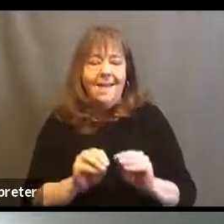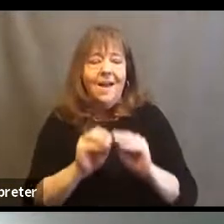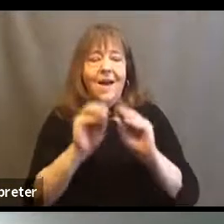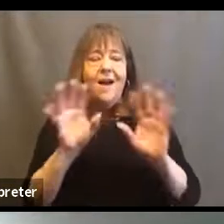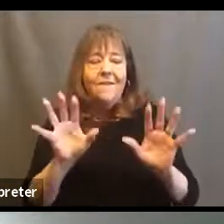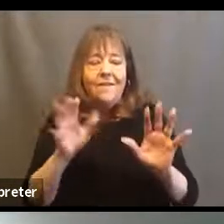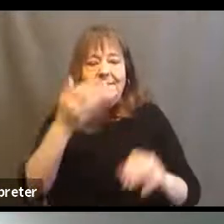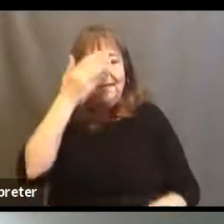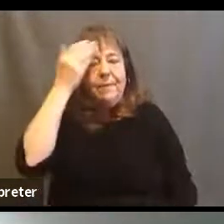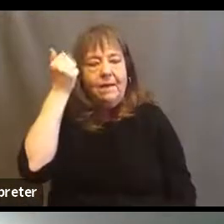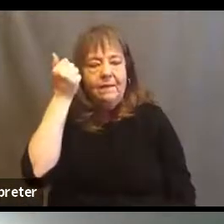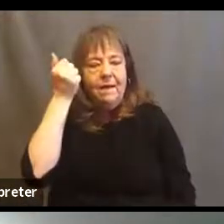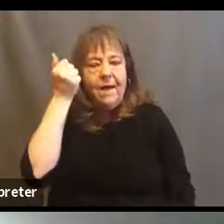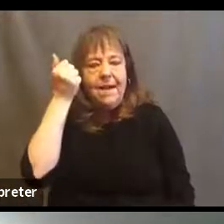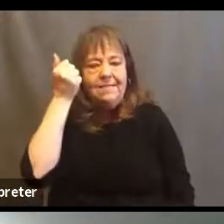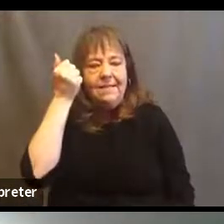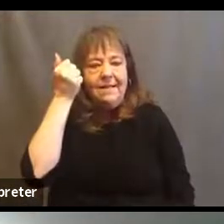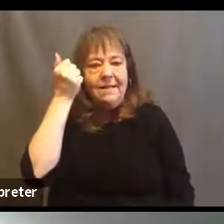because of the